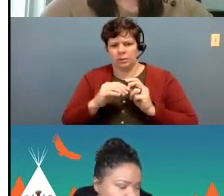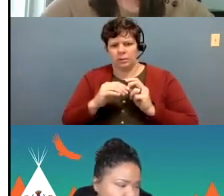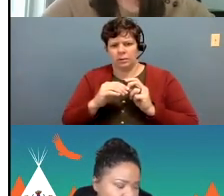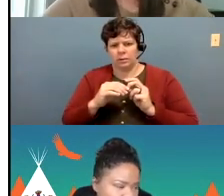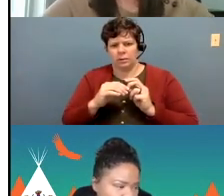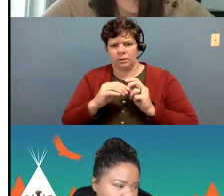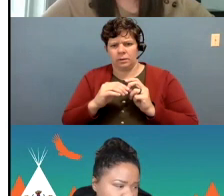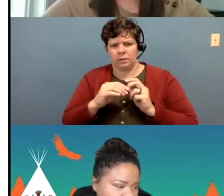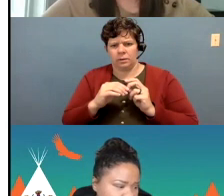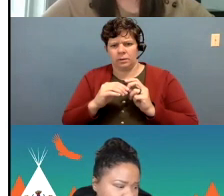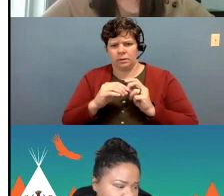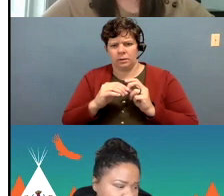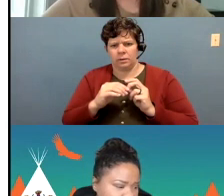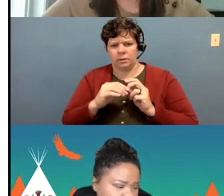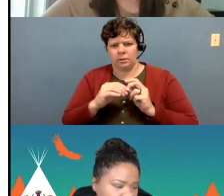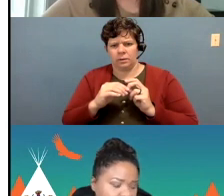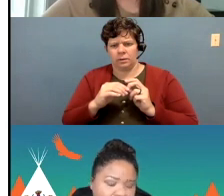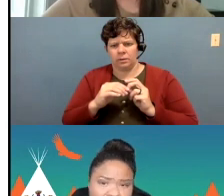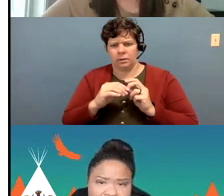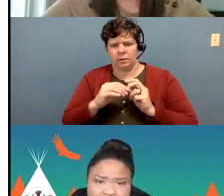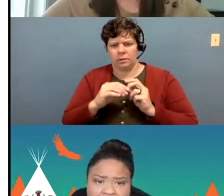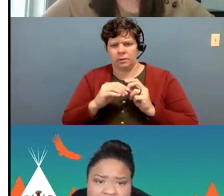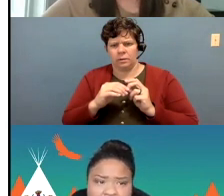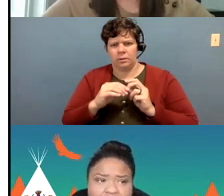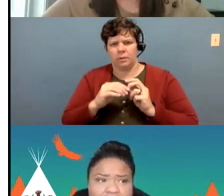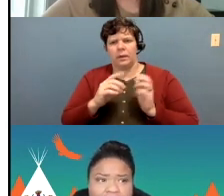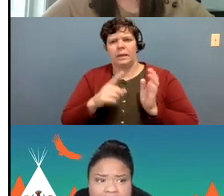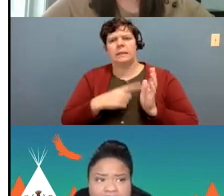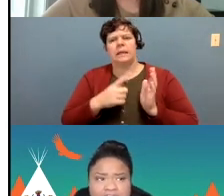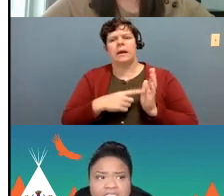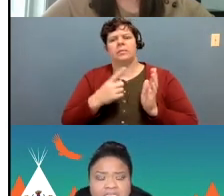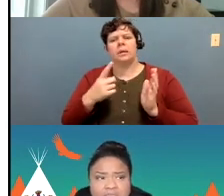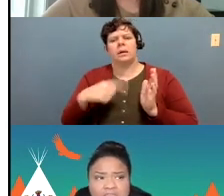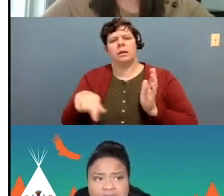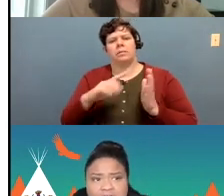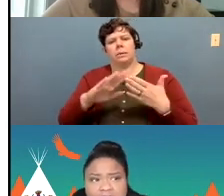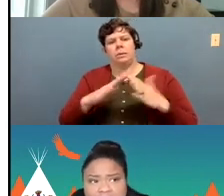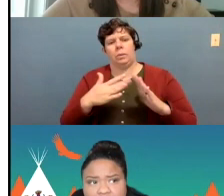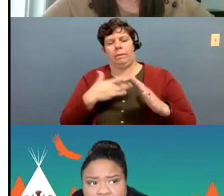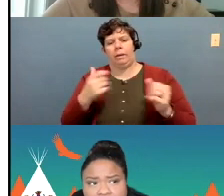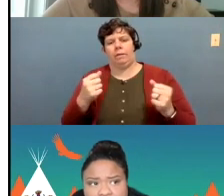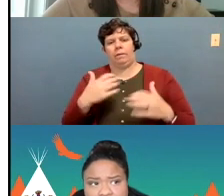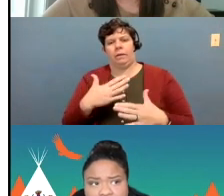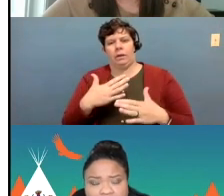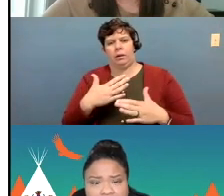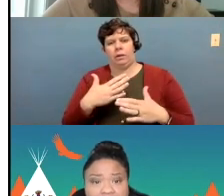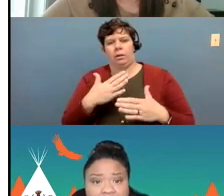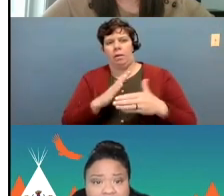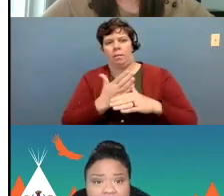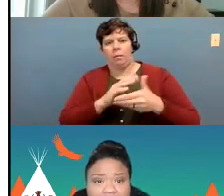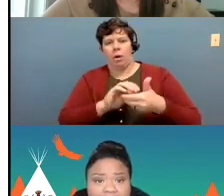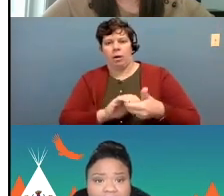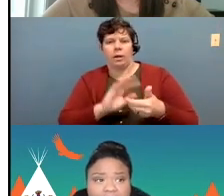There's a fear of partnering with government organizations to help us find our loved ones because